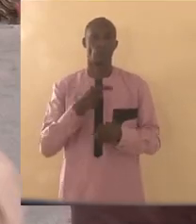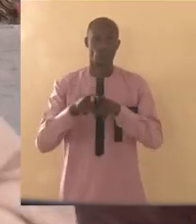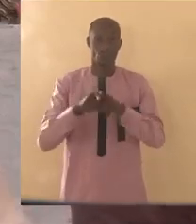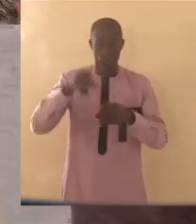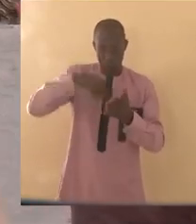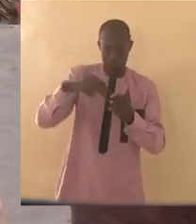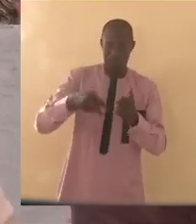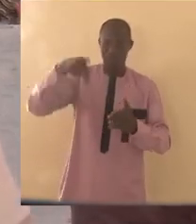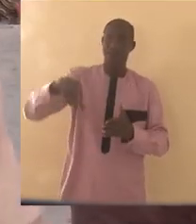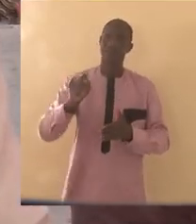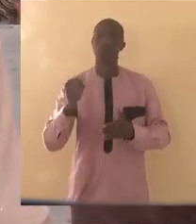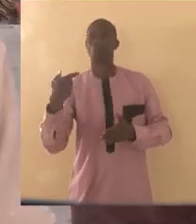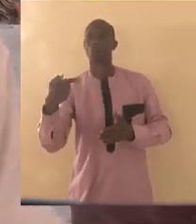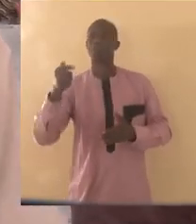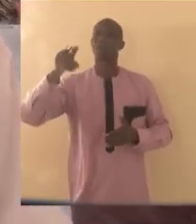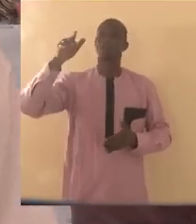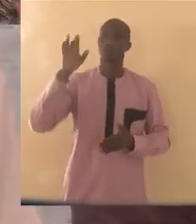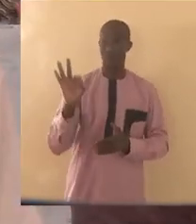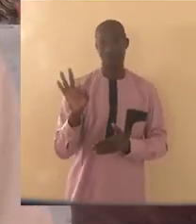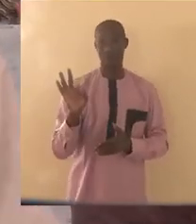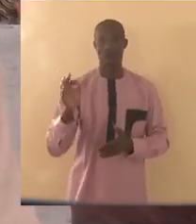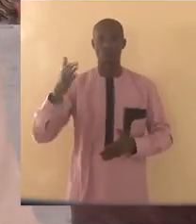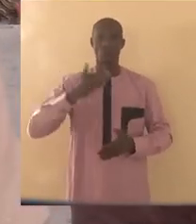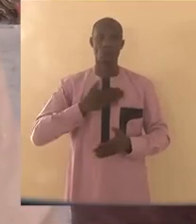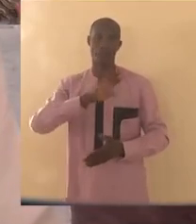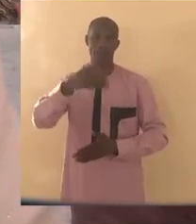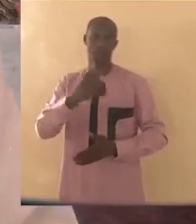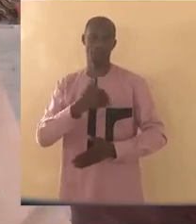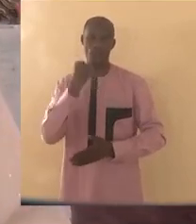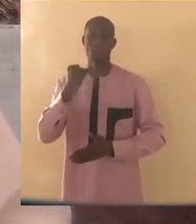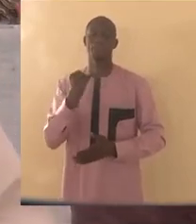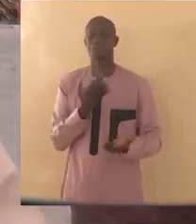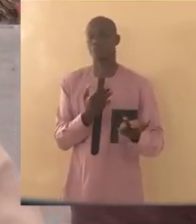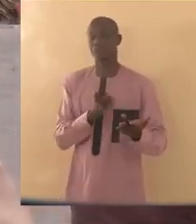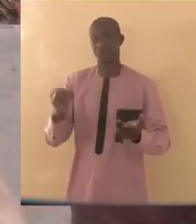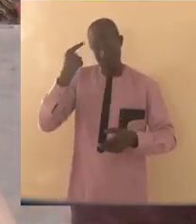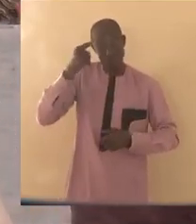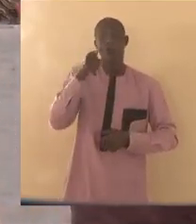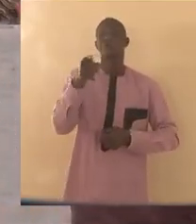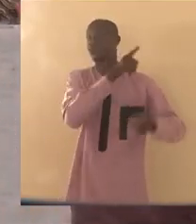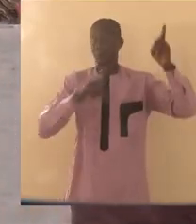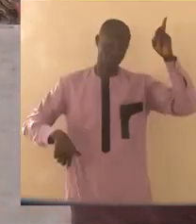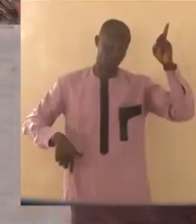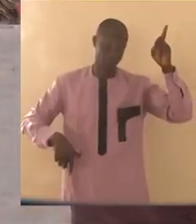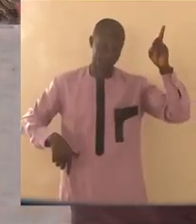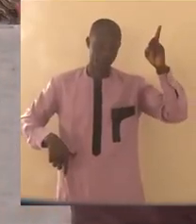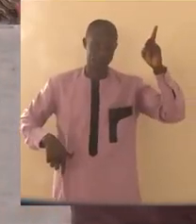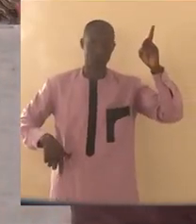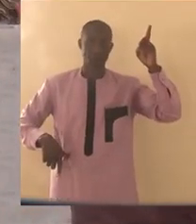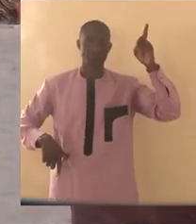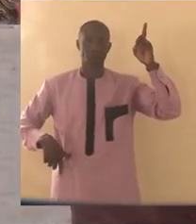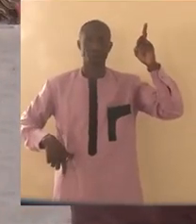We also read in Psalm 129. My soul is waiting for you,